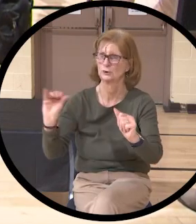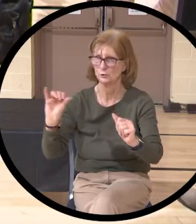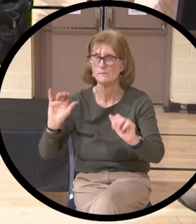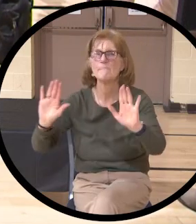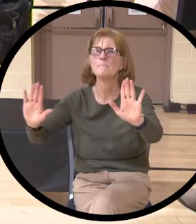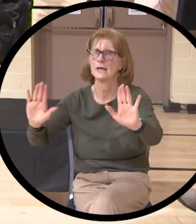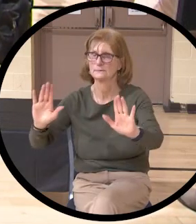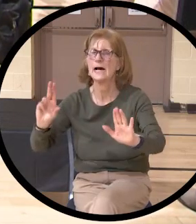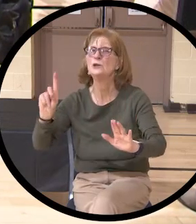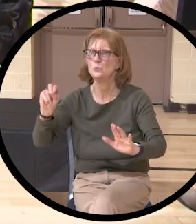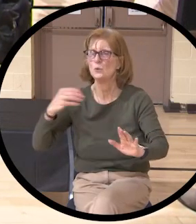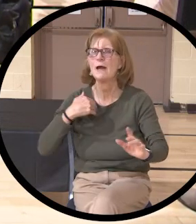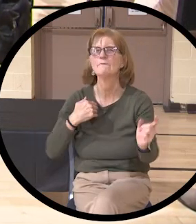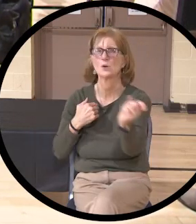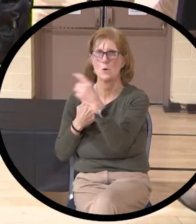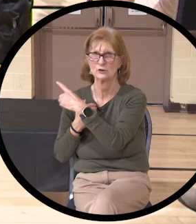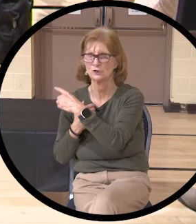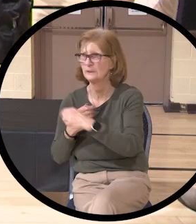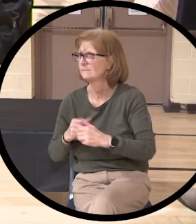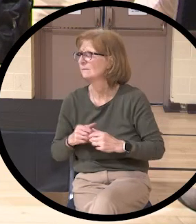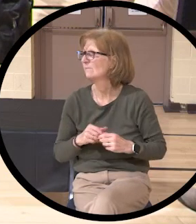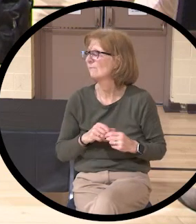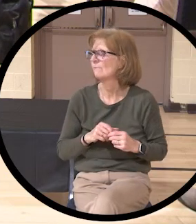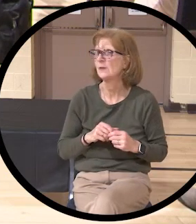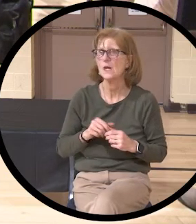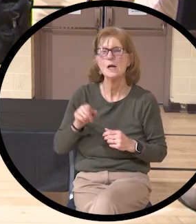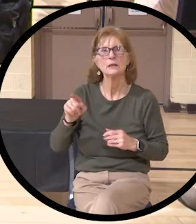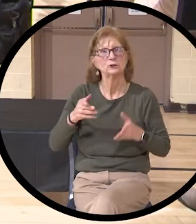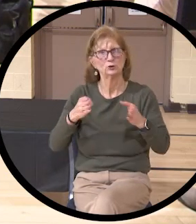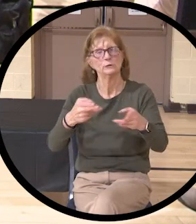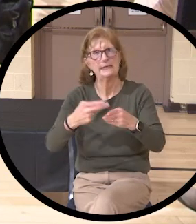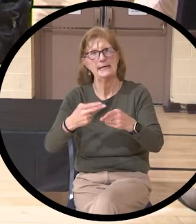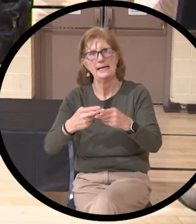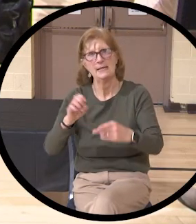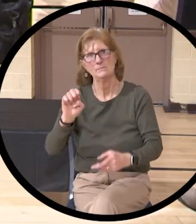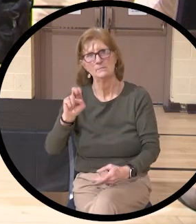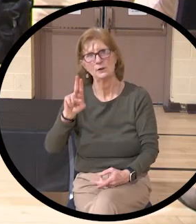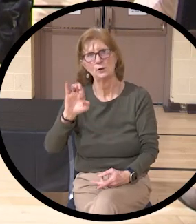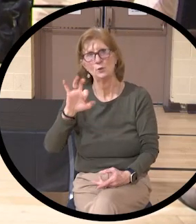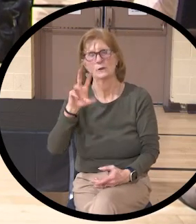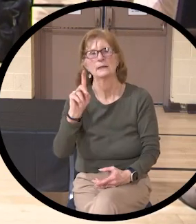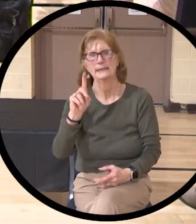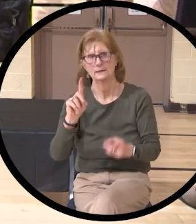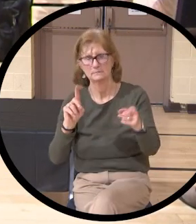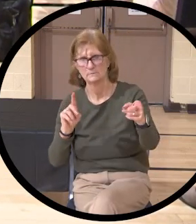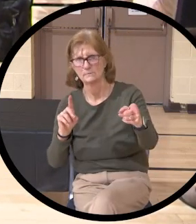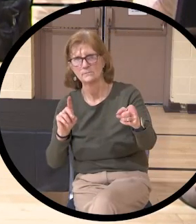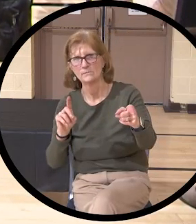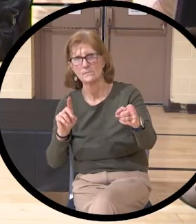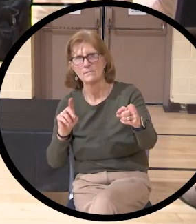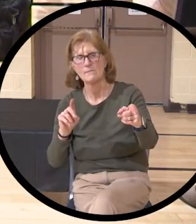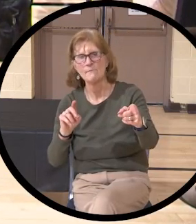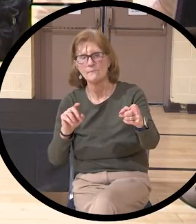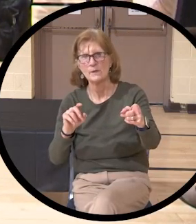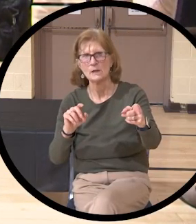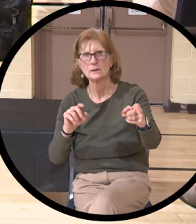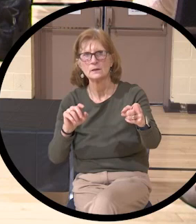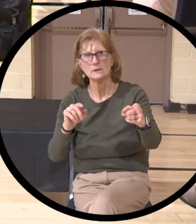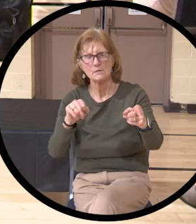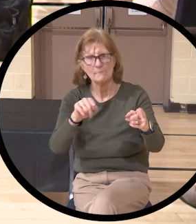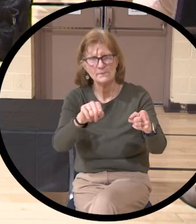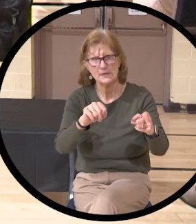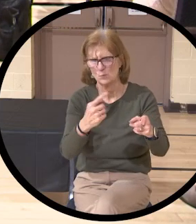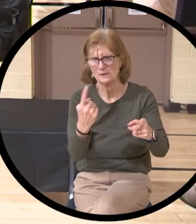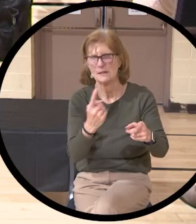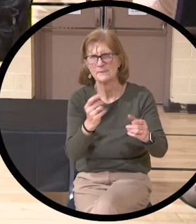question that I have is, at Euclid, one thing that we had discussed was a traffic, or a diverter for